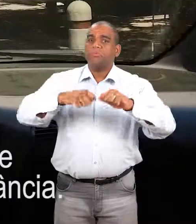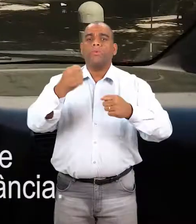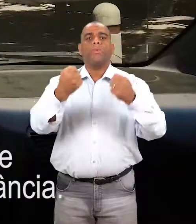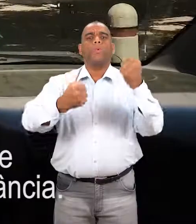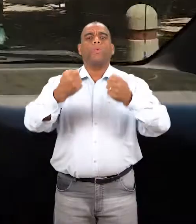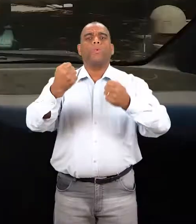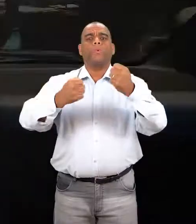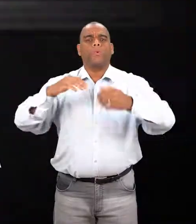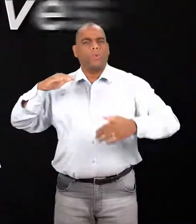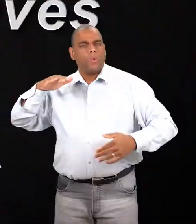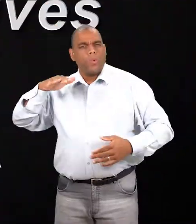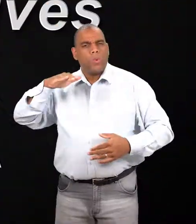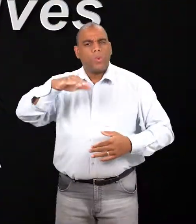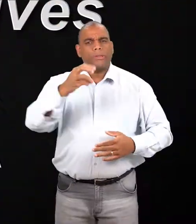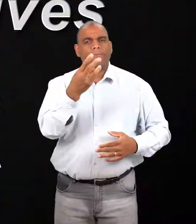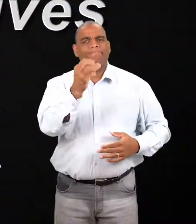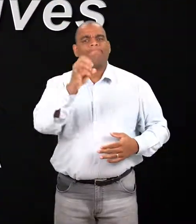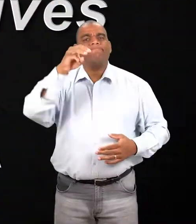of distance.